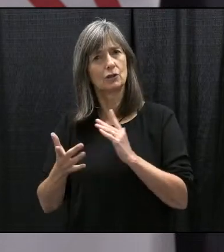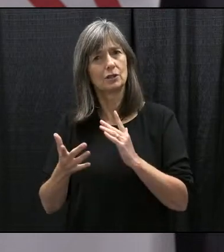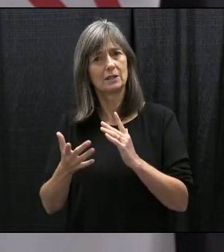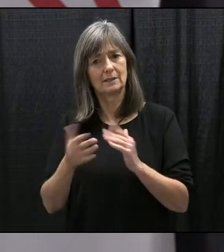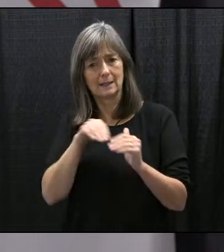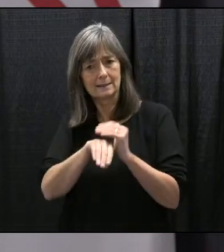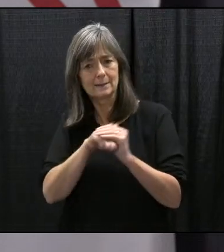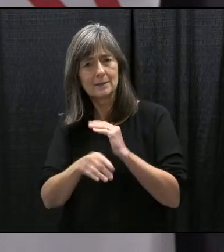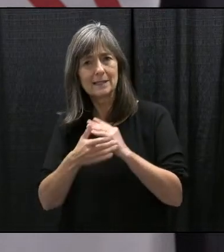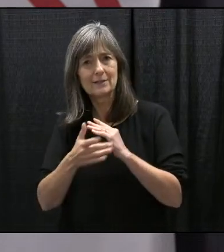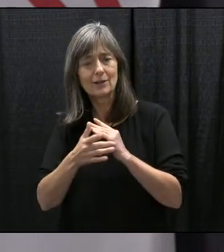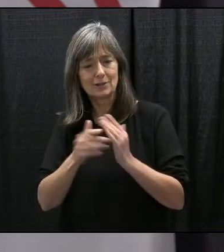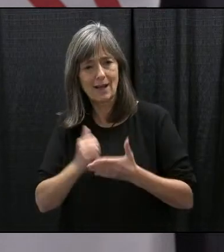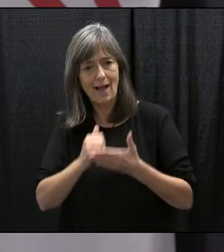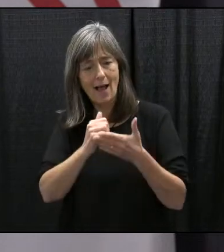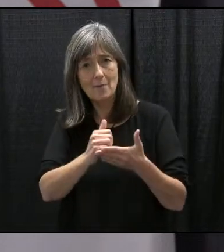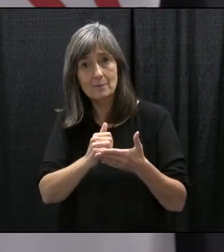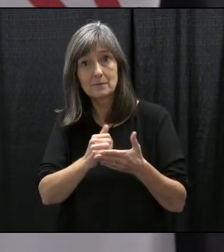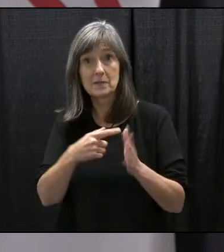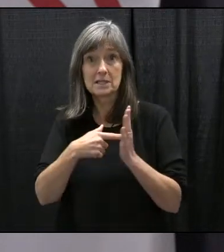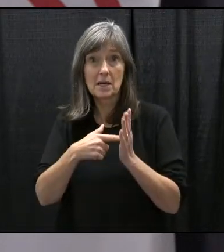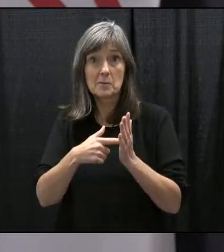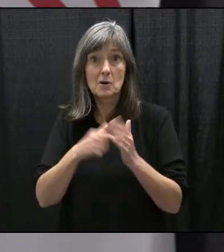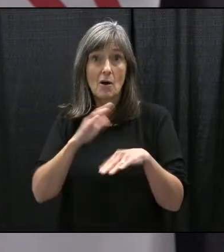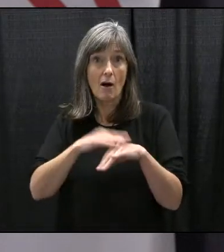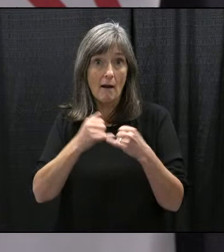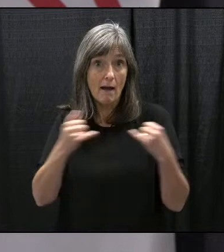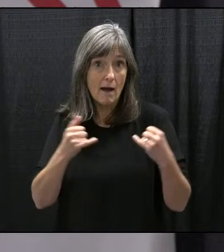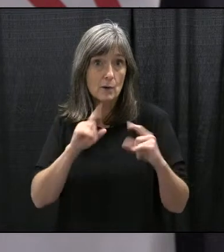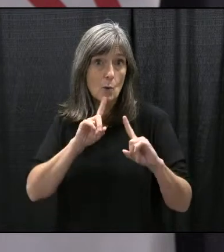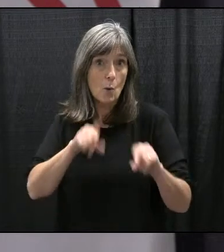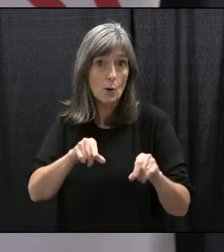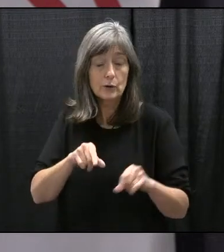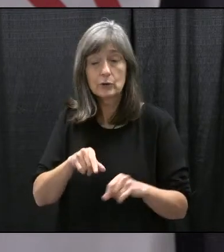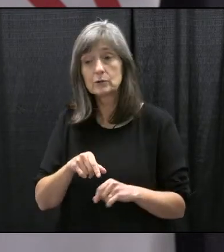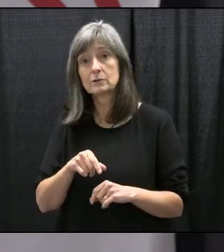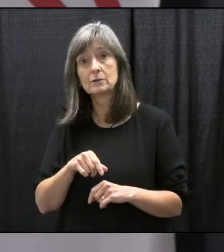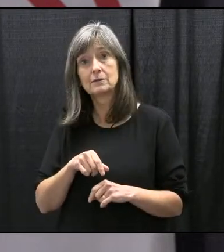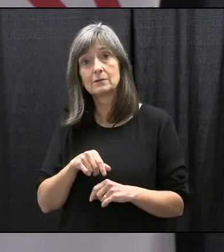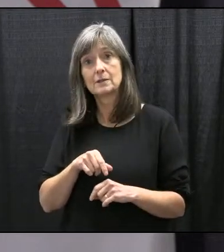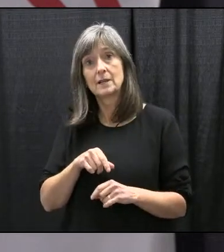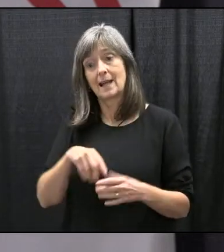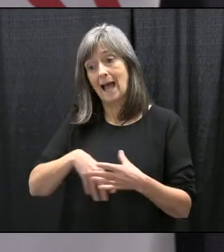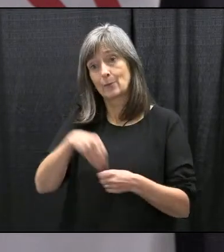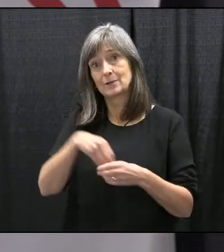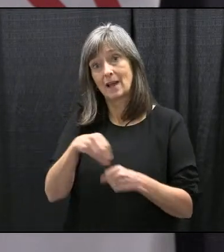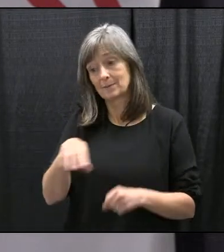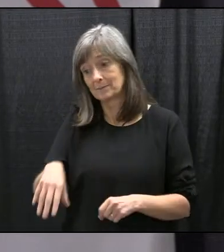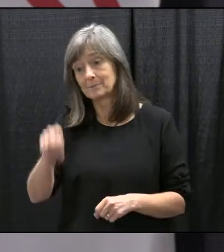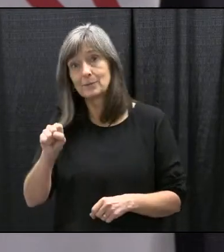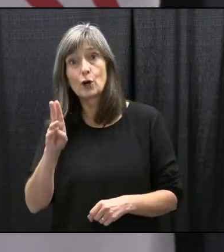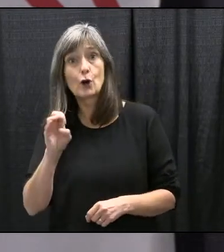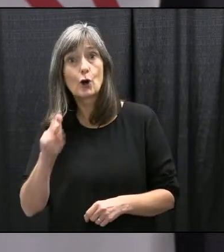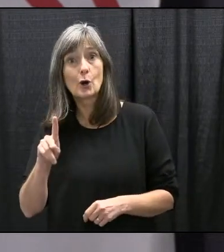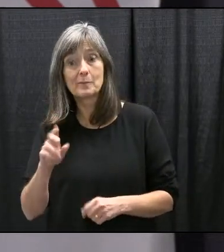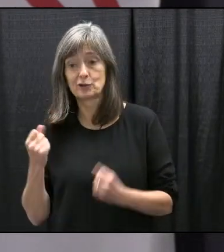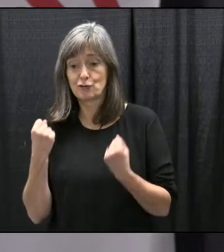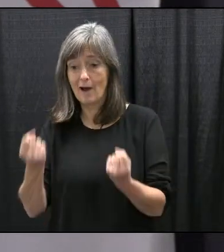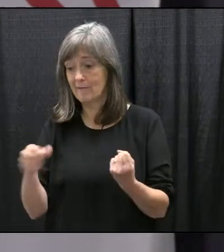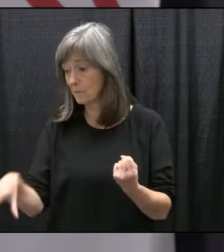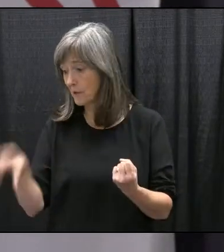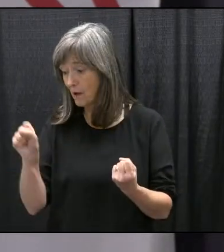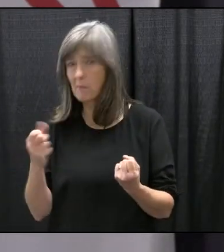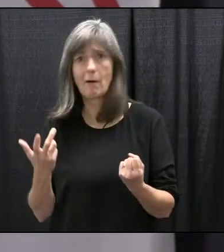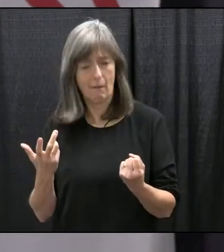features, from offering online ordering and deliveries to curbside pickup. These additional options have directly helped to expand